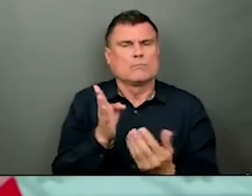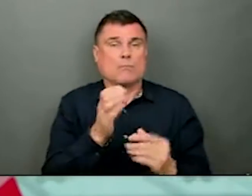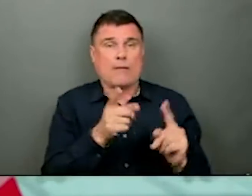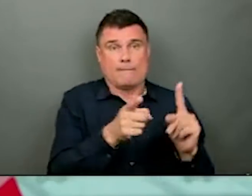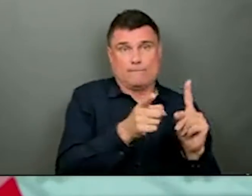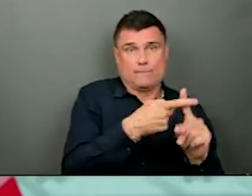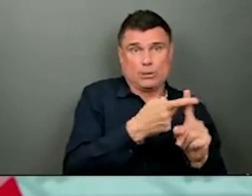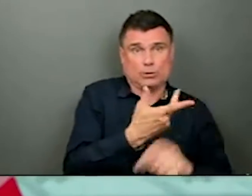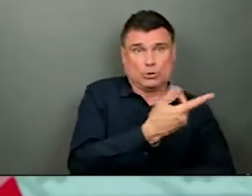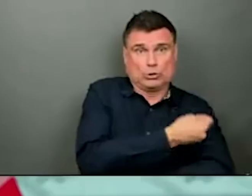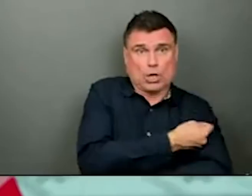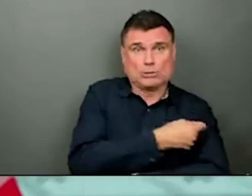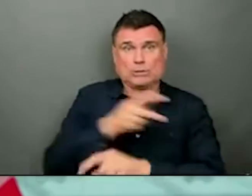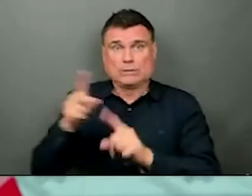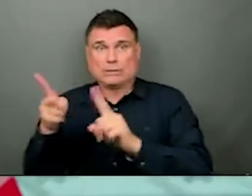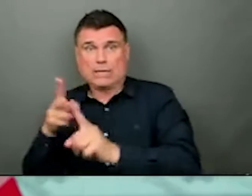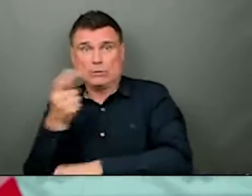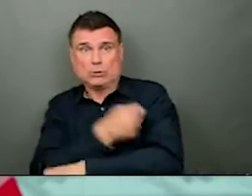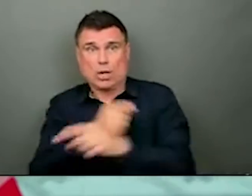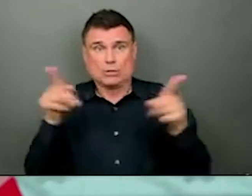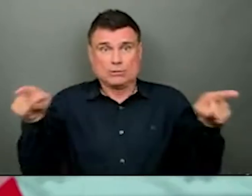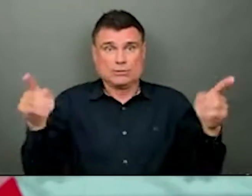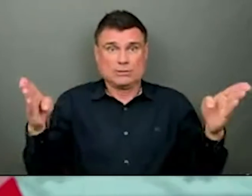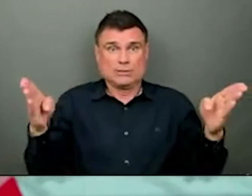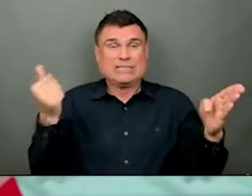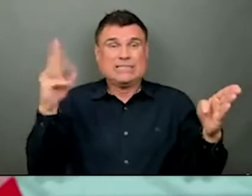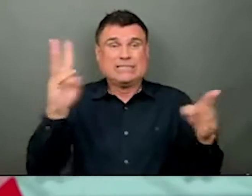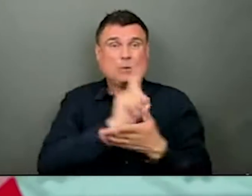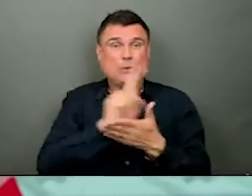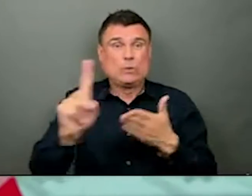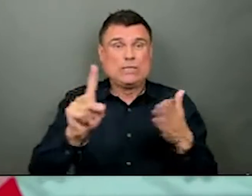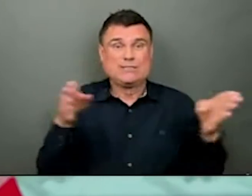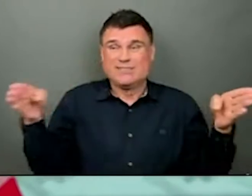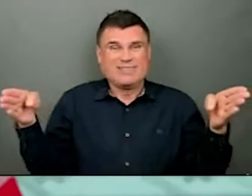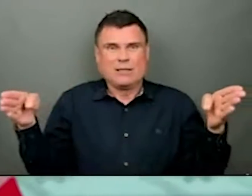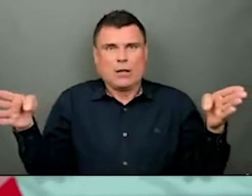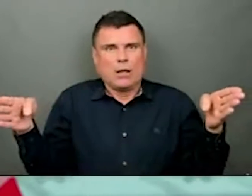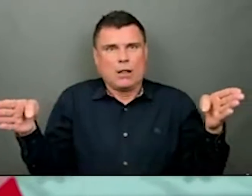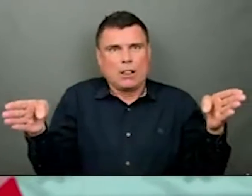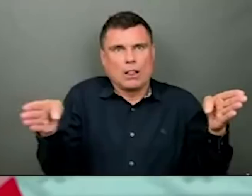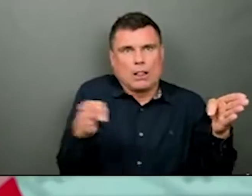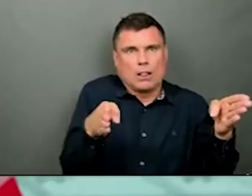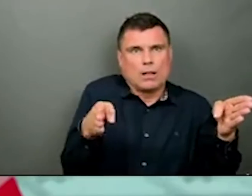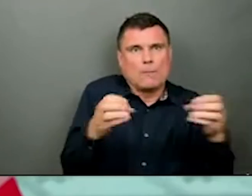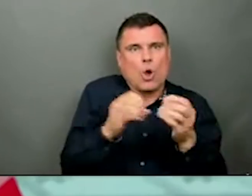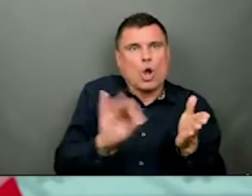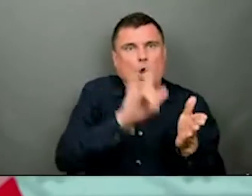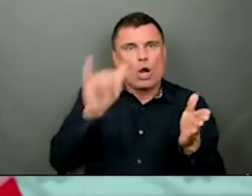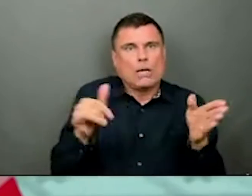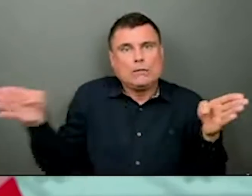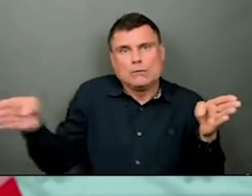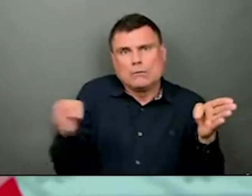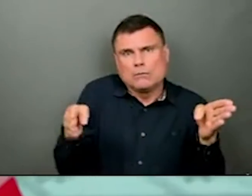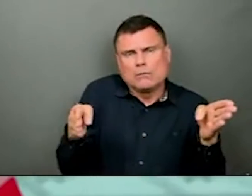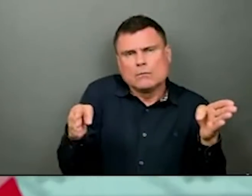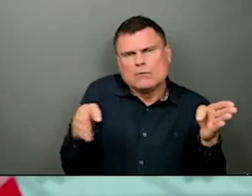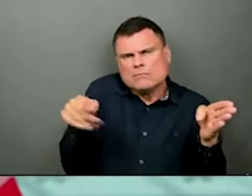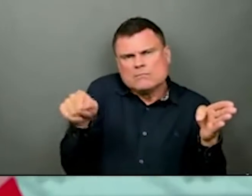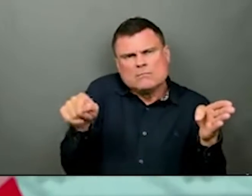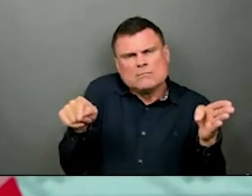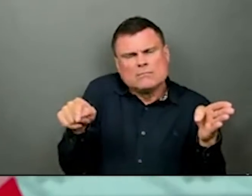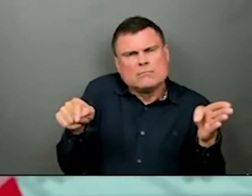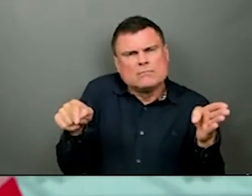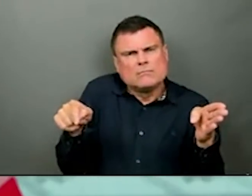light of there's one study out of the UK that found that a single dose of Pfizer may not be enough to protect against the